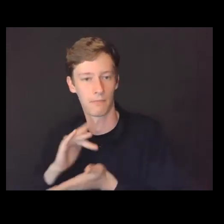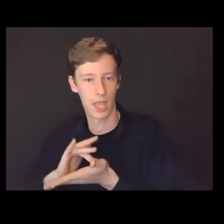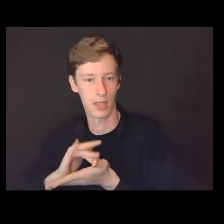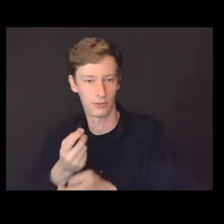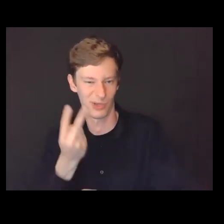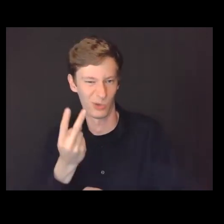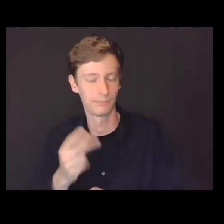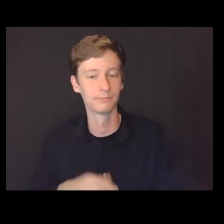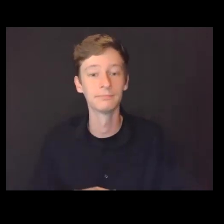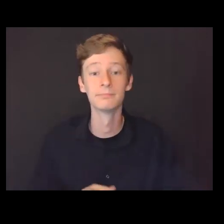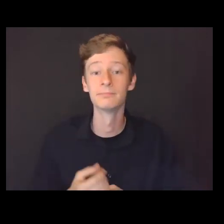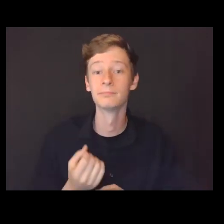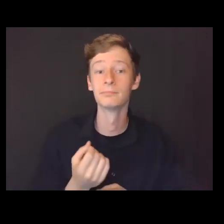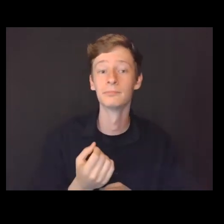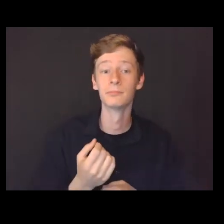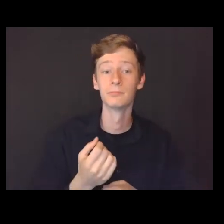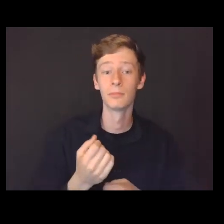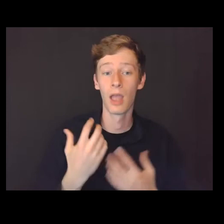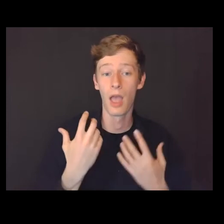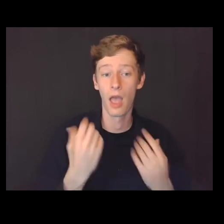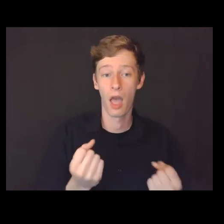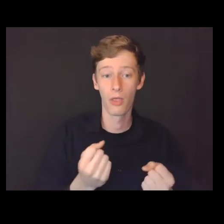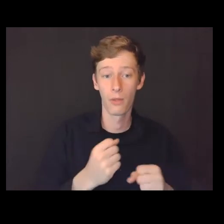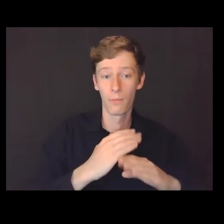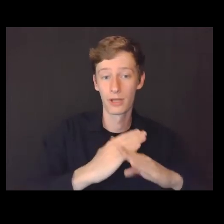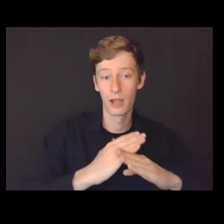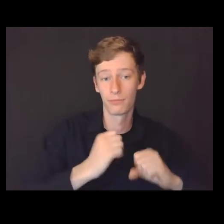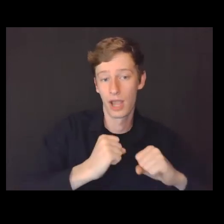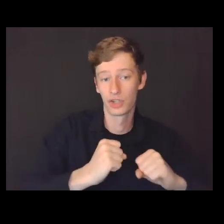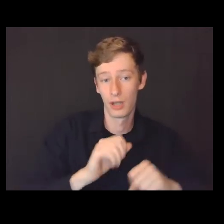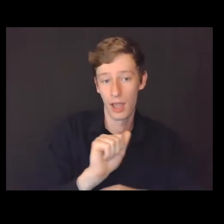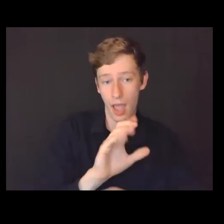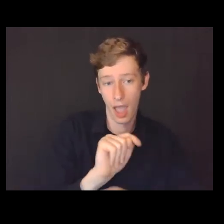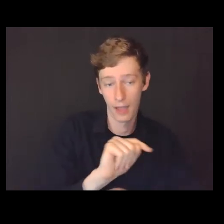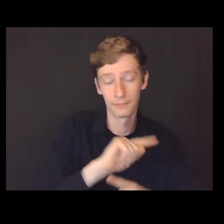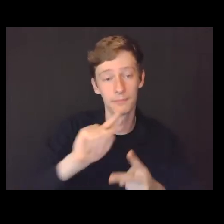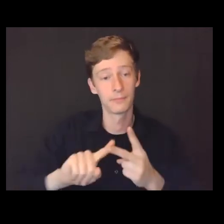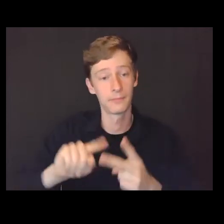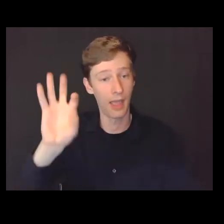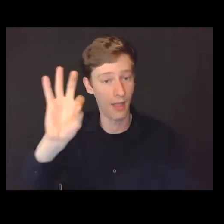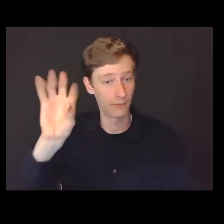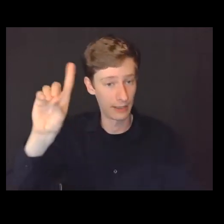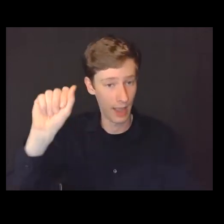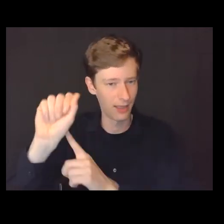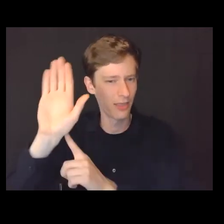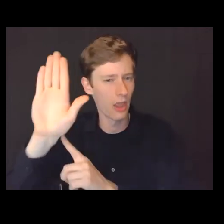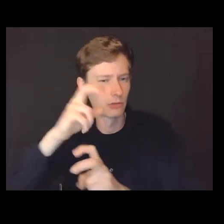Reproductive Health Protection Act, and as well as the FDA lifting some restrictions.